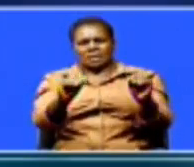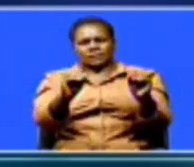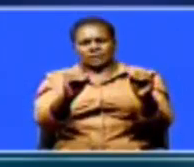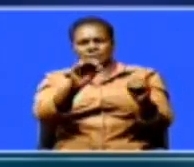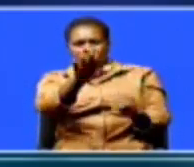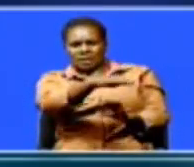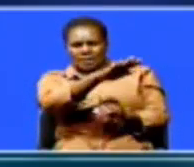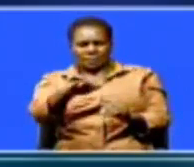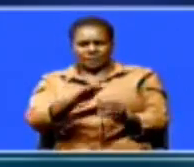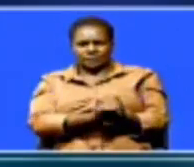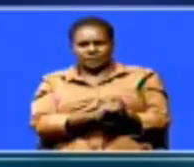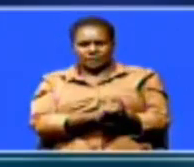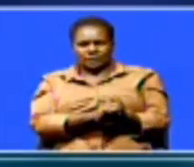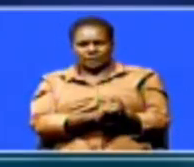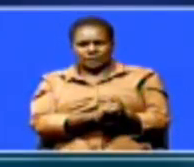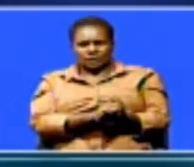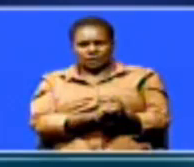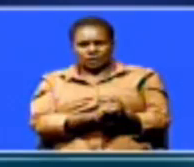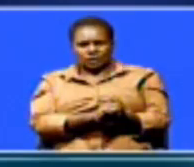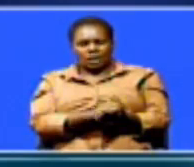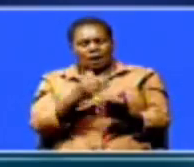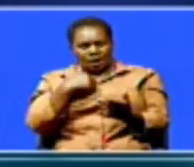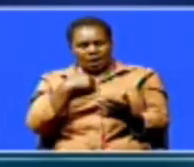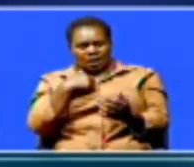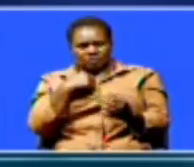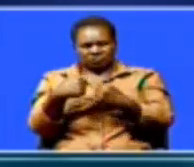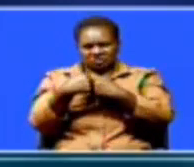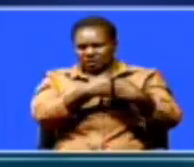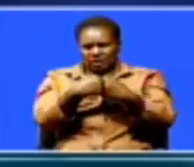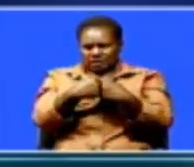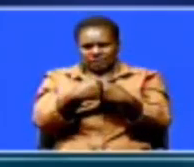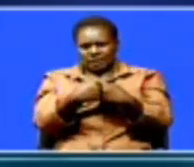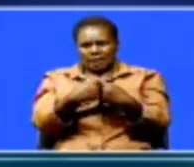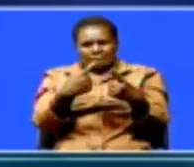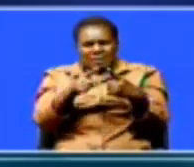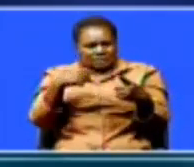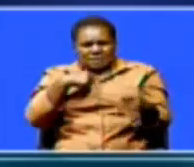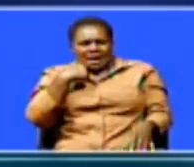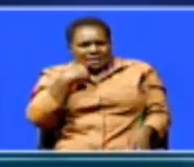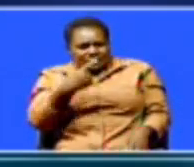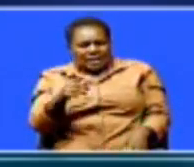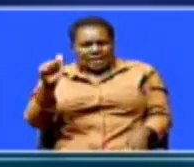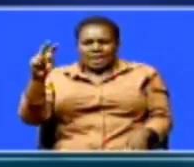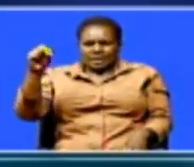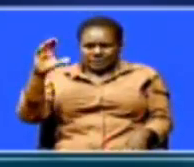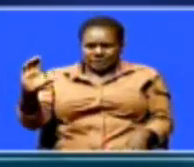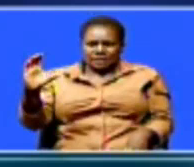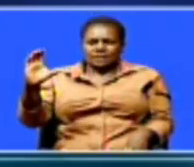the House. As much as it may have shortcomings and so forth, I would definitely tell the